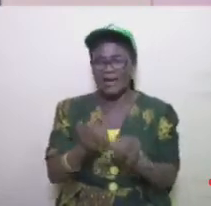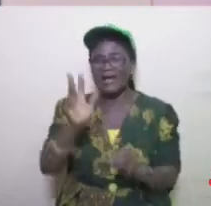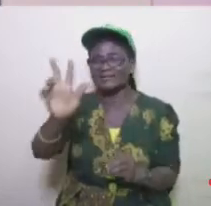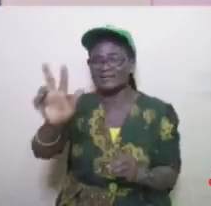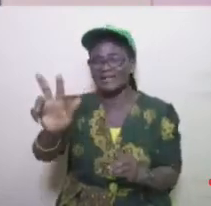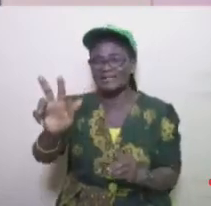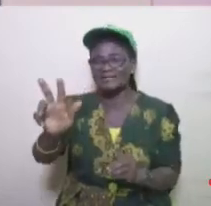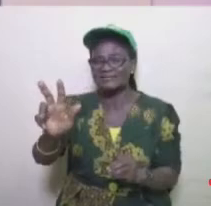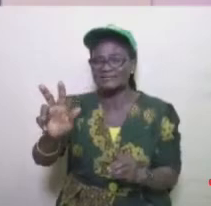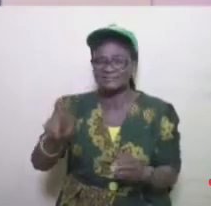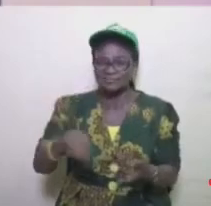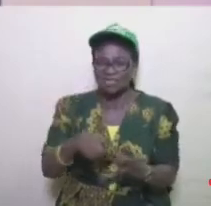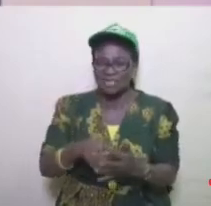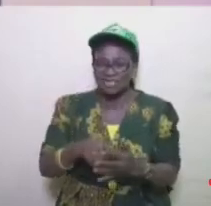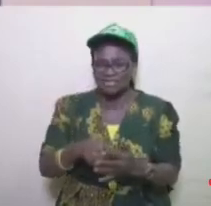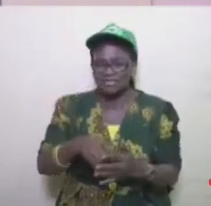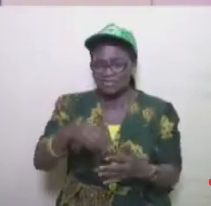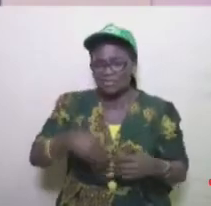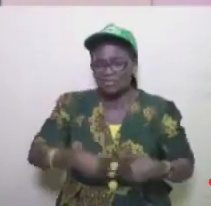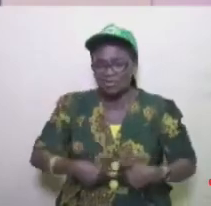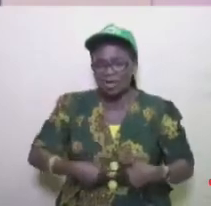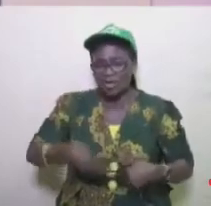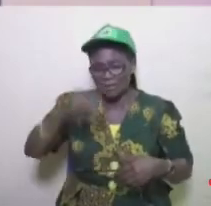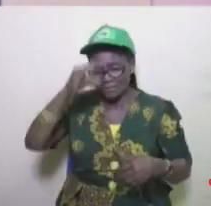this young man,